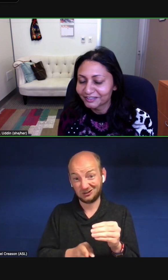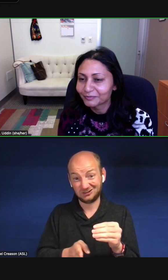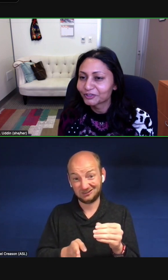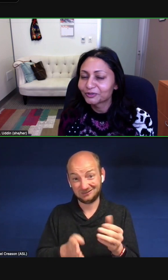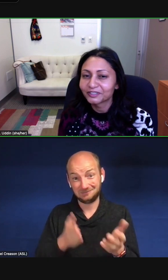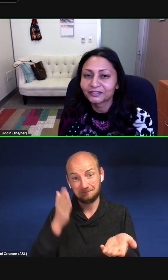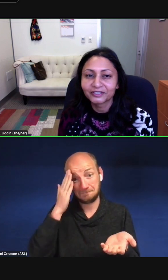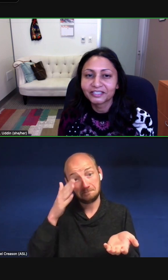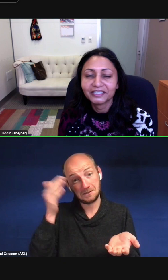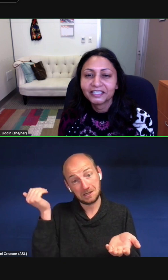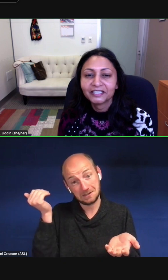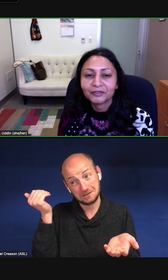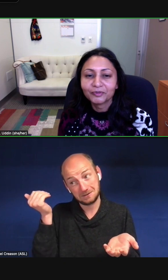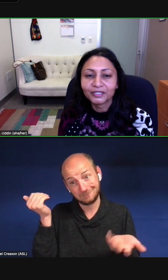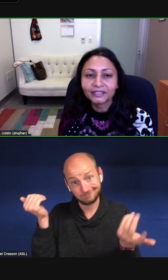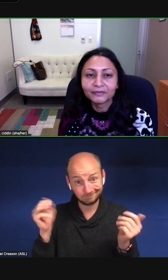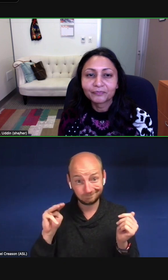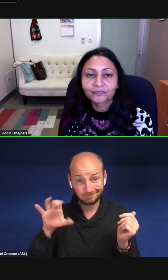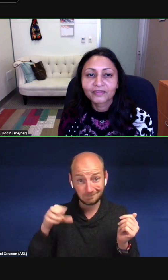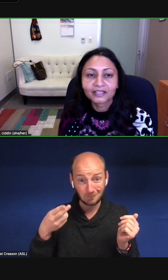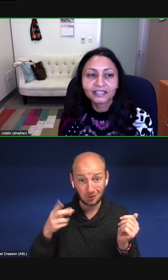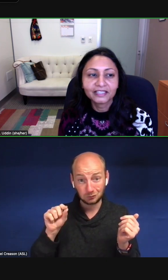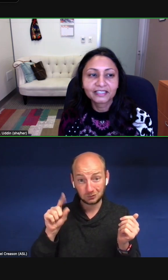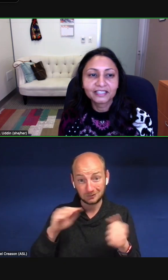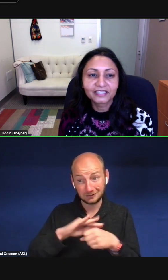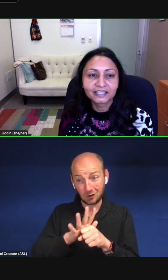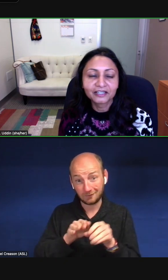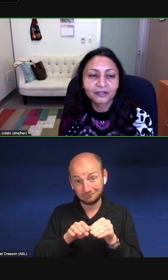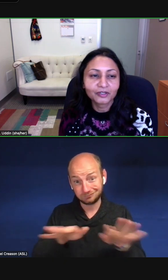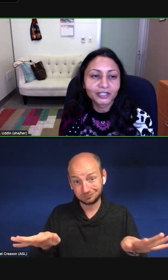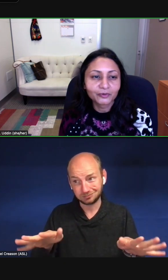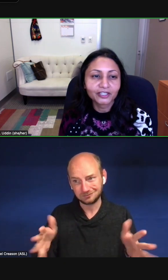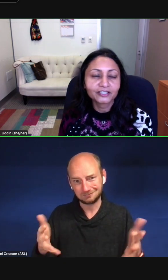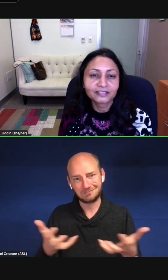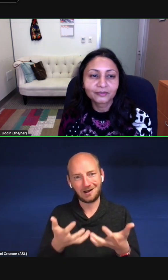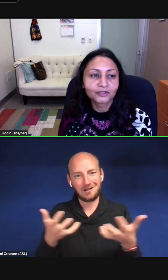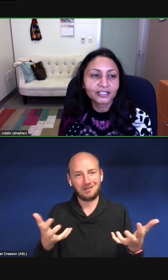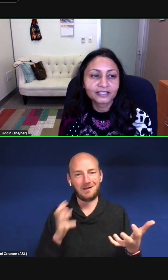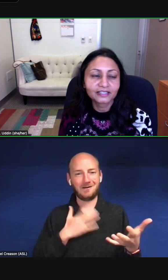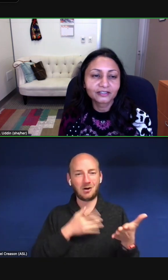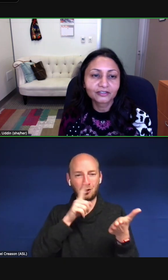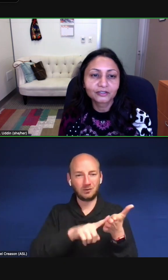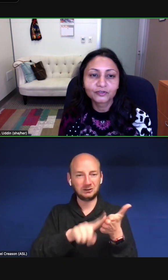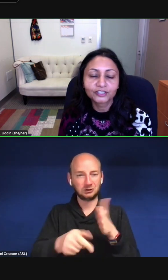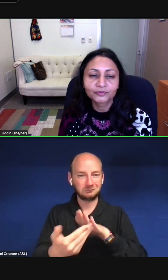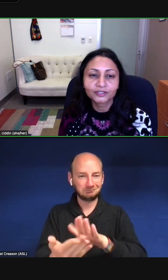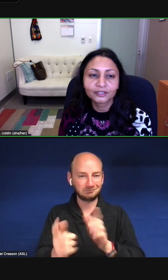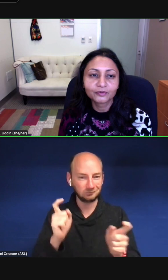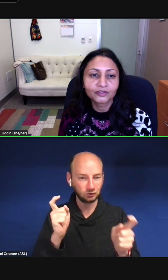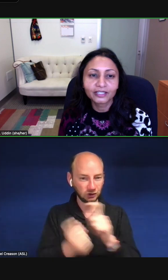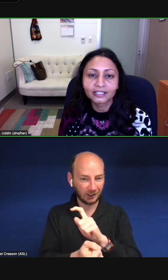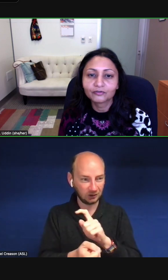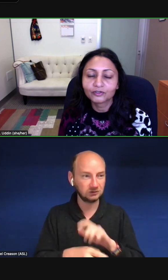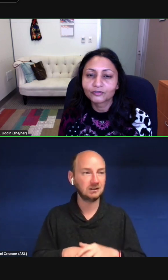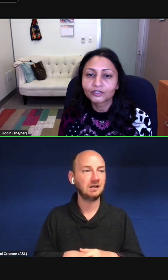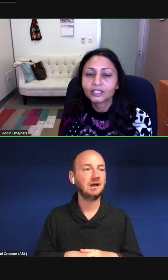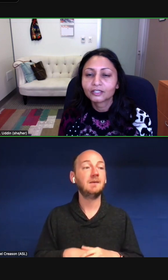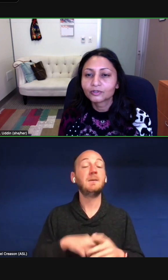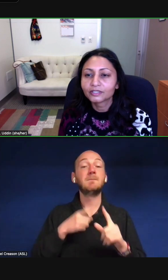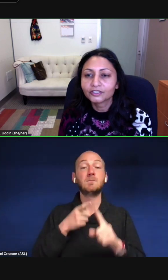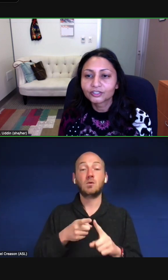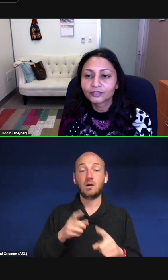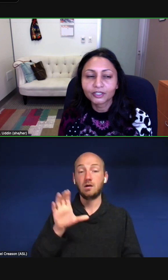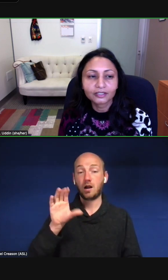have changed since March 2020. But in any case, what I wanted to summarize is that cognitive flexibility, we think,